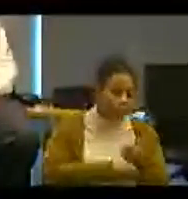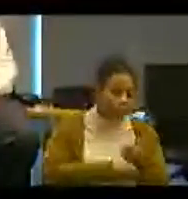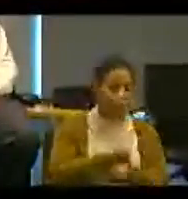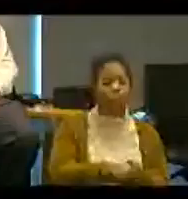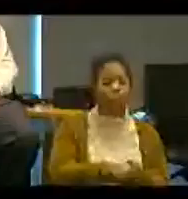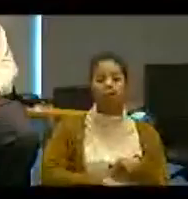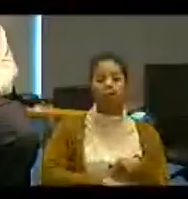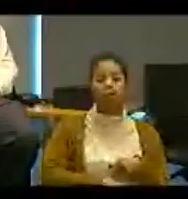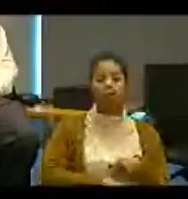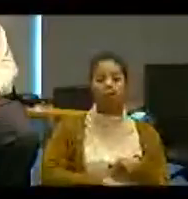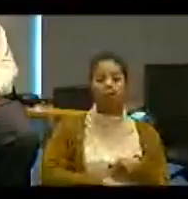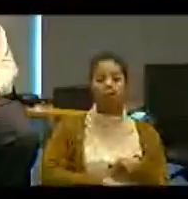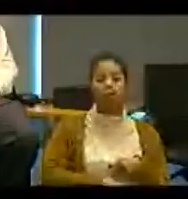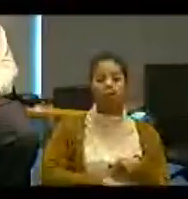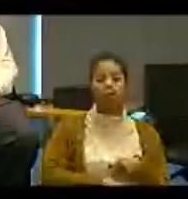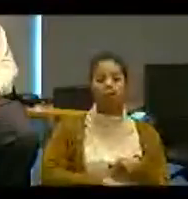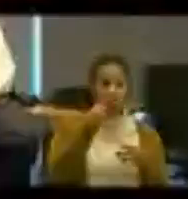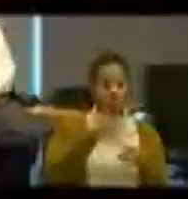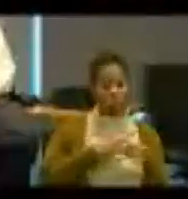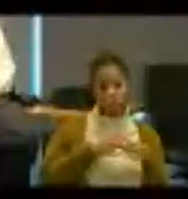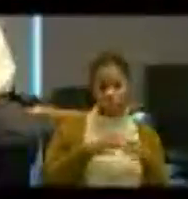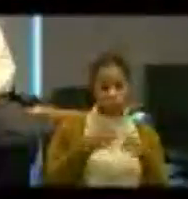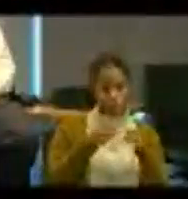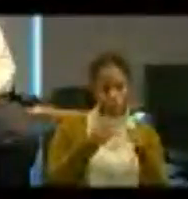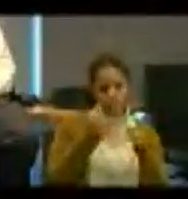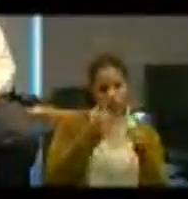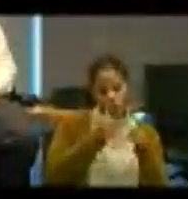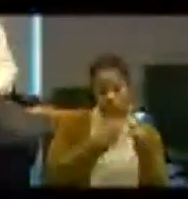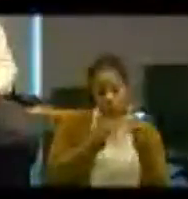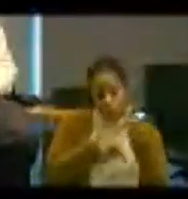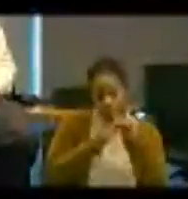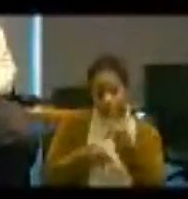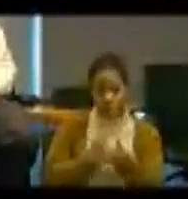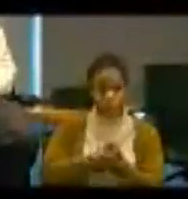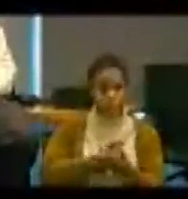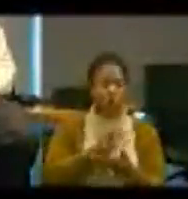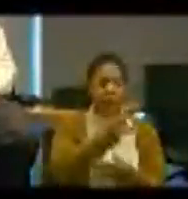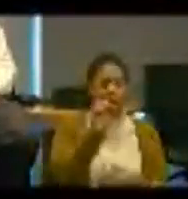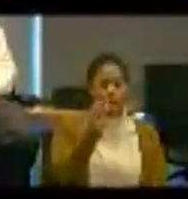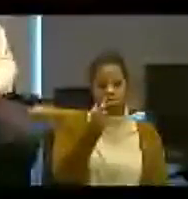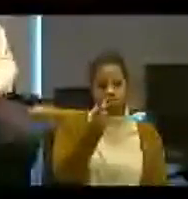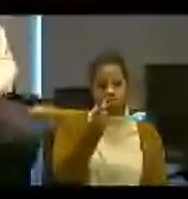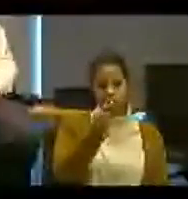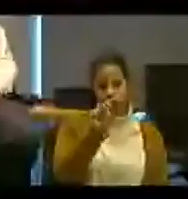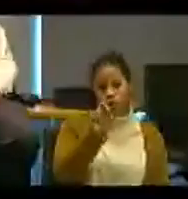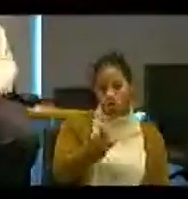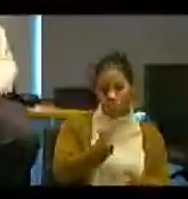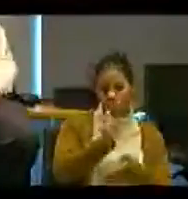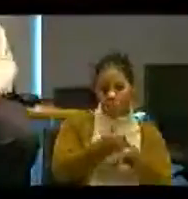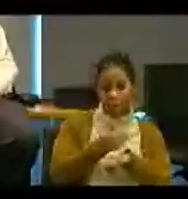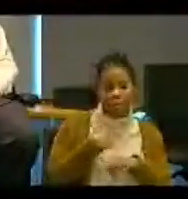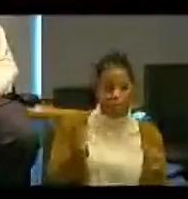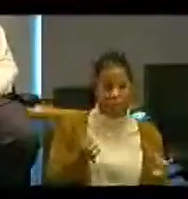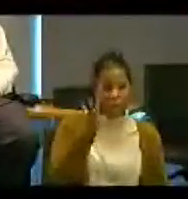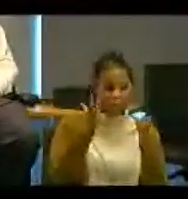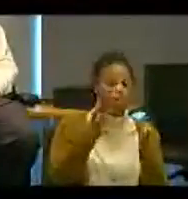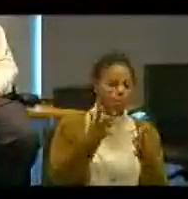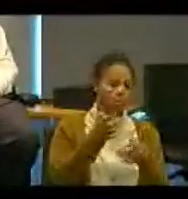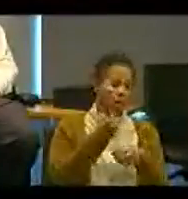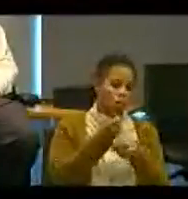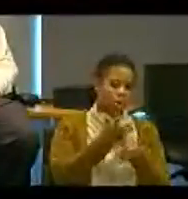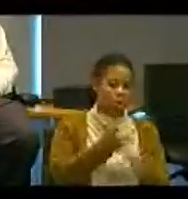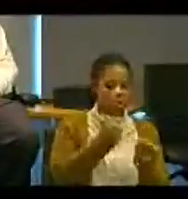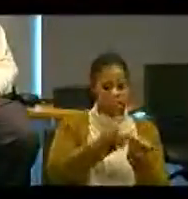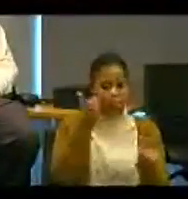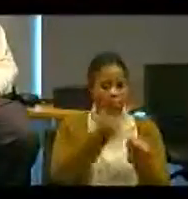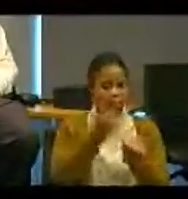and other forms of absence, gender-based violence on campus that often goes unaddressed, which may also lead to school avoidance and other physical